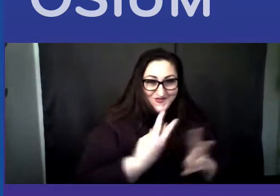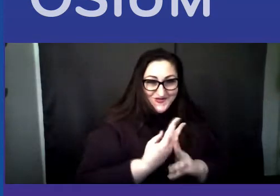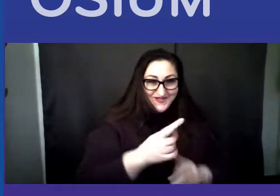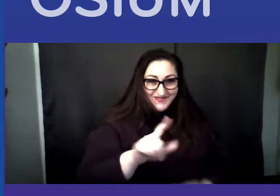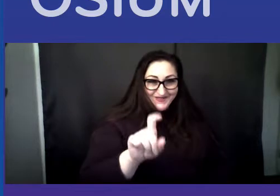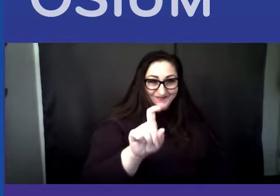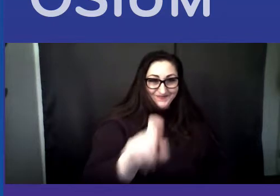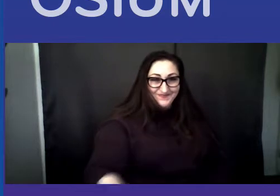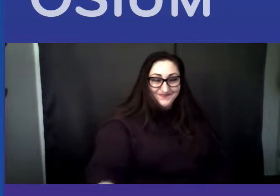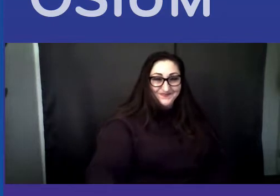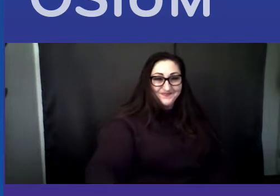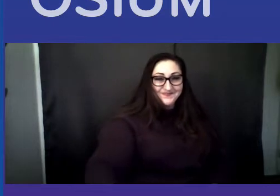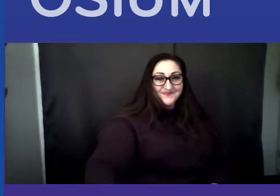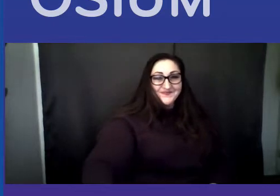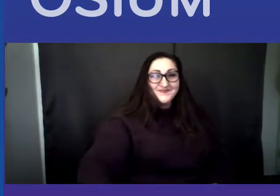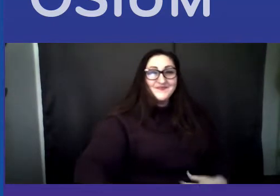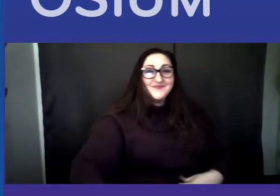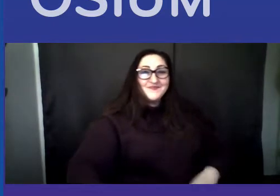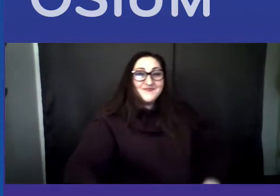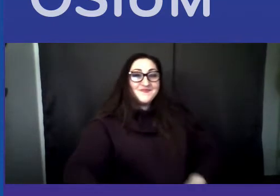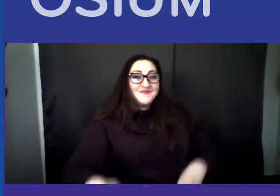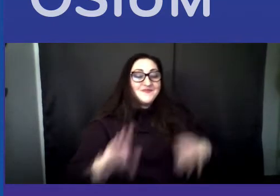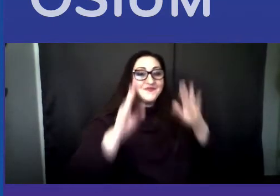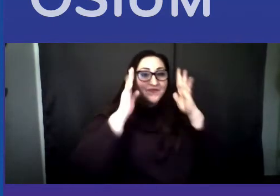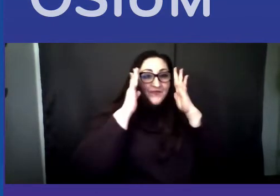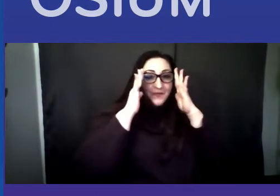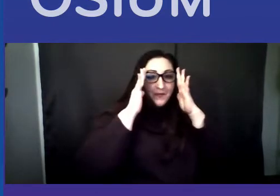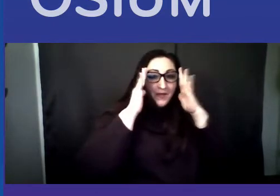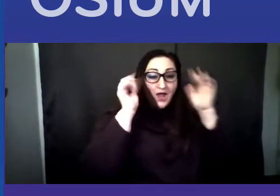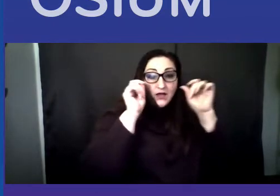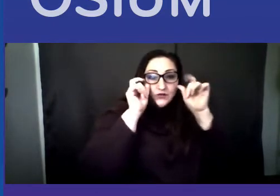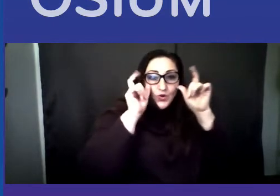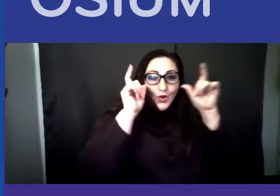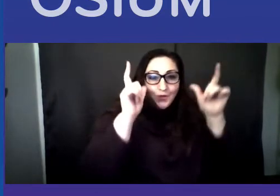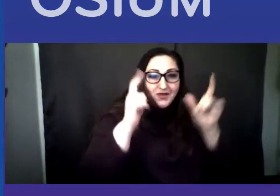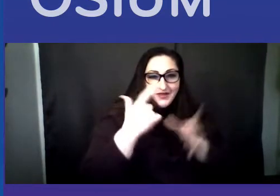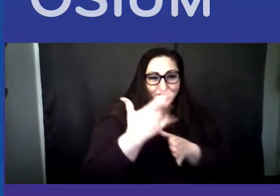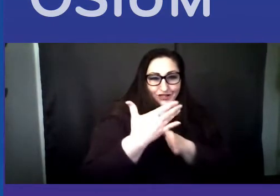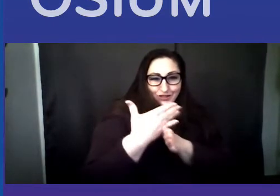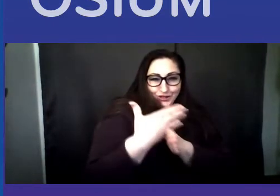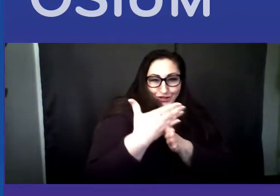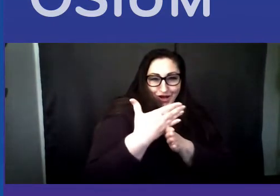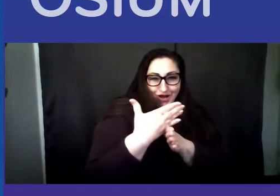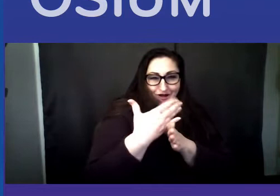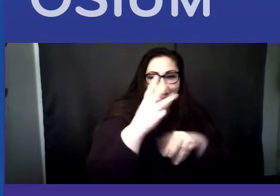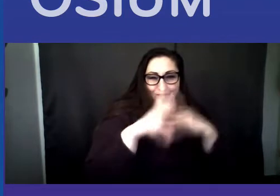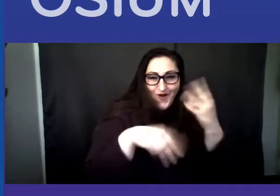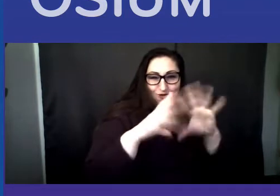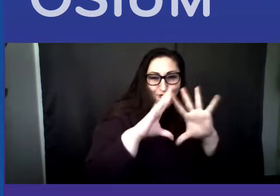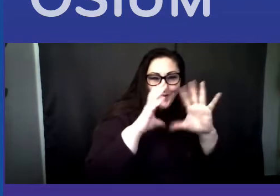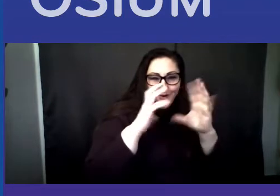And as you open your eyes, let's share that world back with each other.